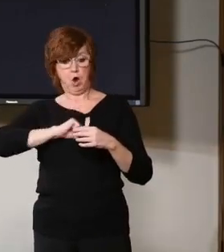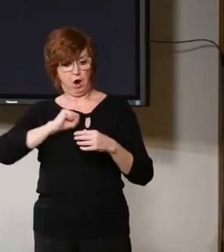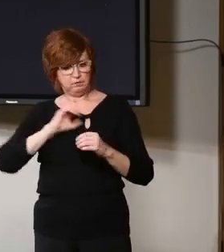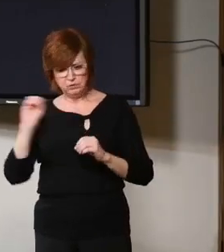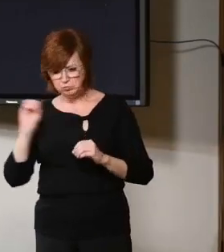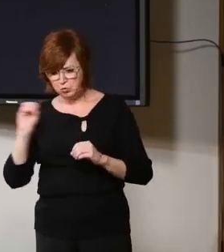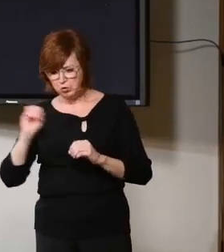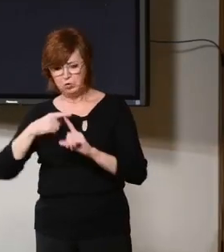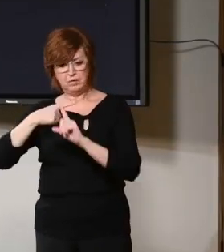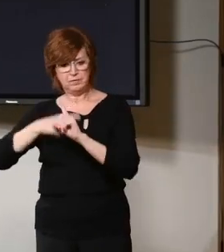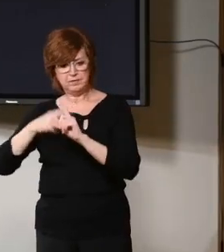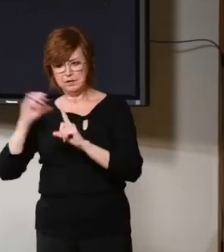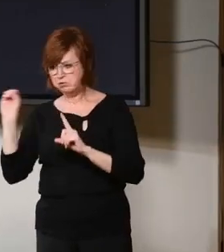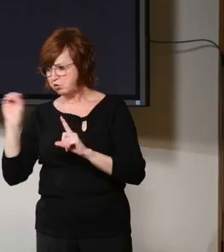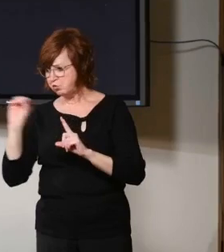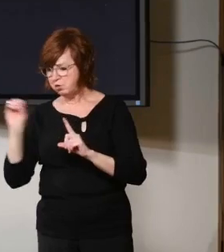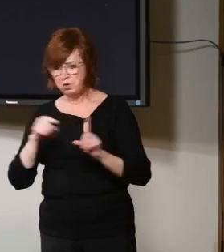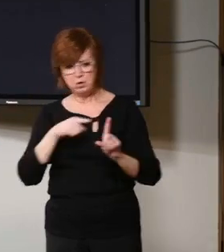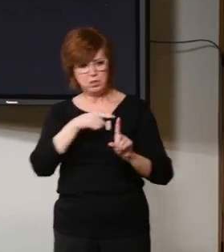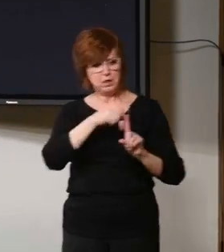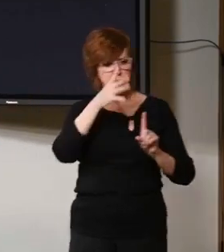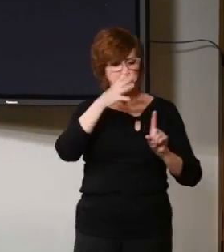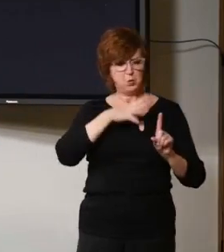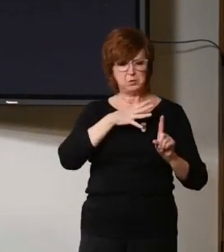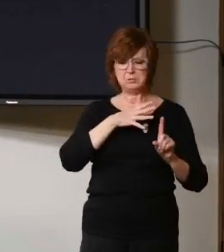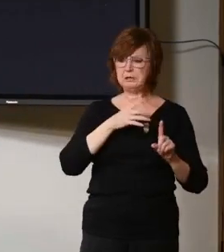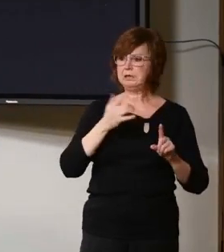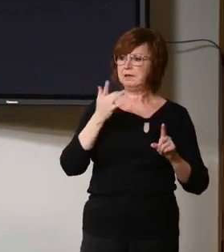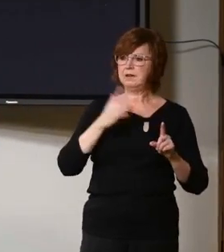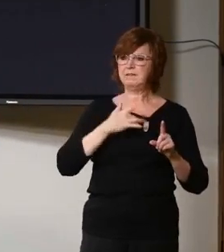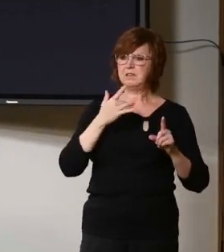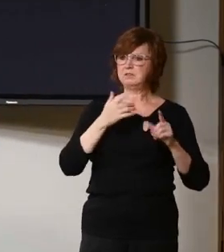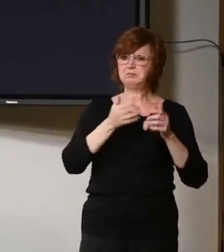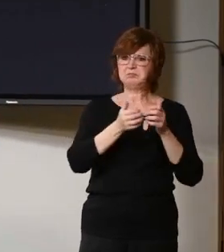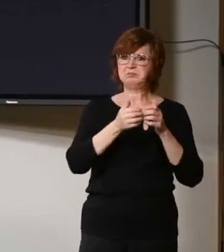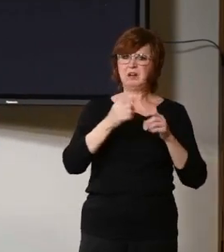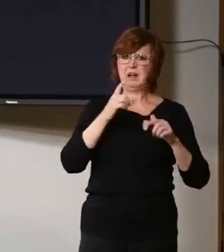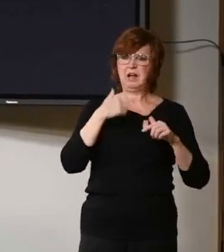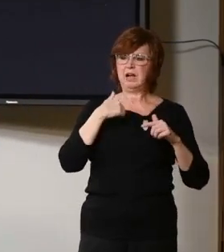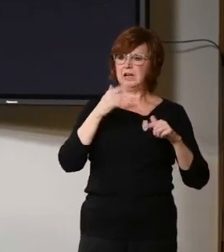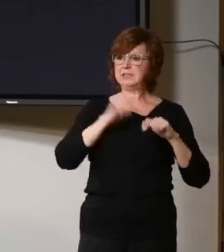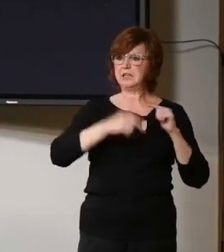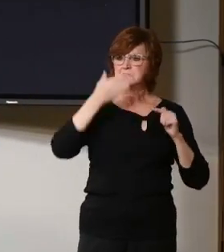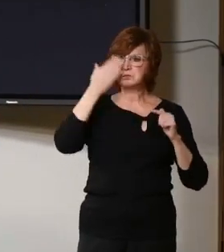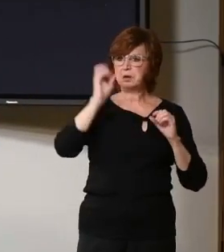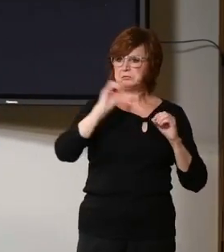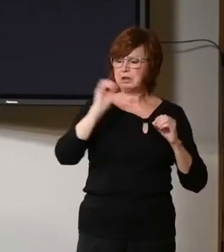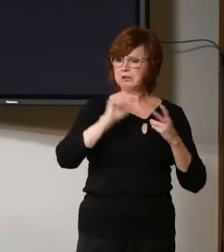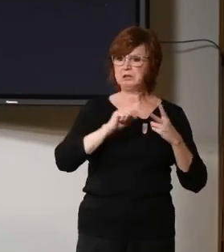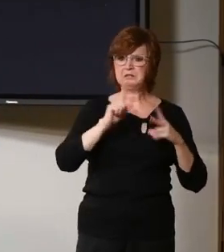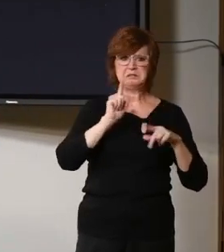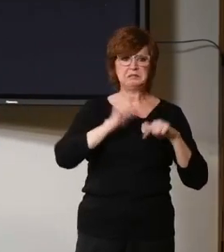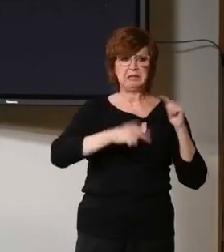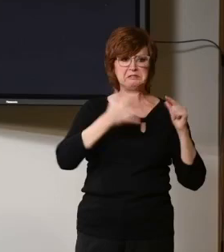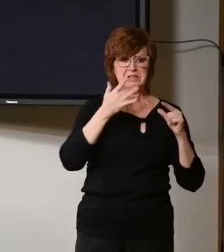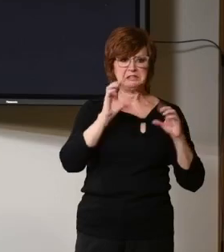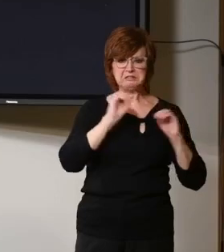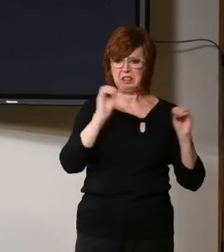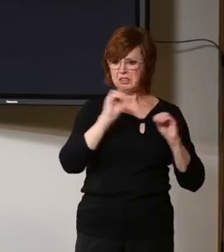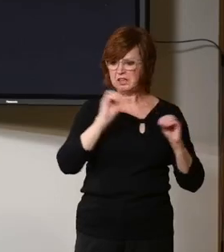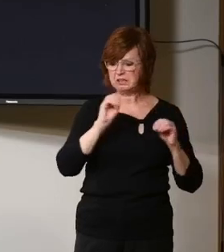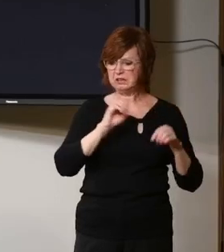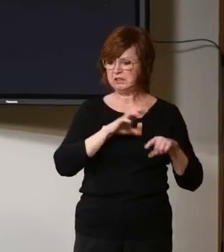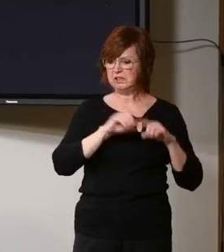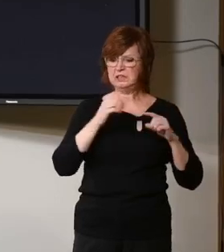made the list initially. I'm wondering when we may be expanding the list of people or the criteria for people